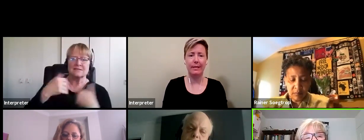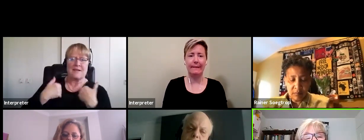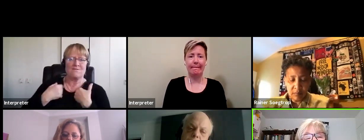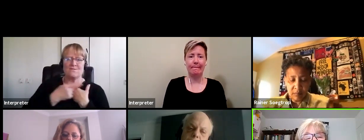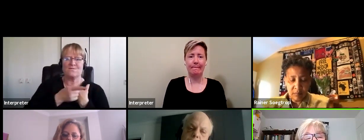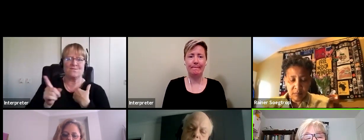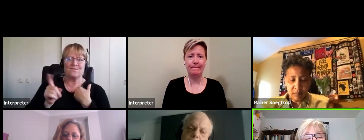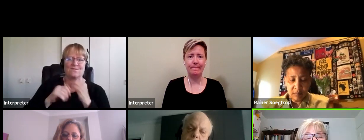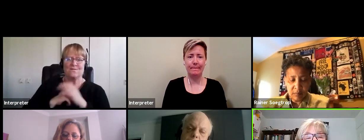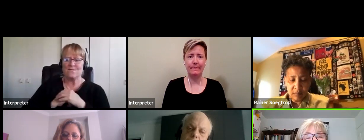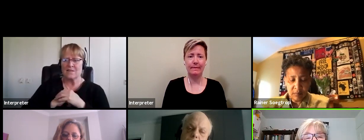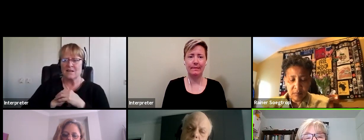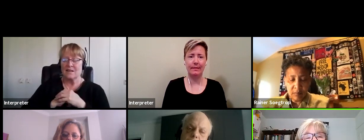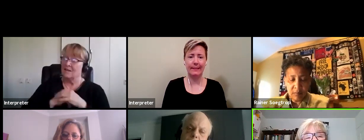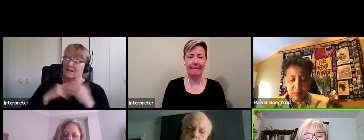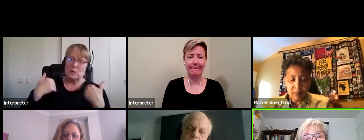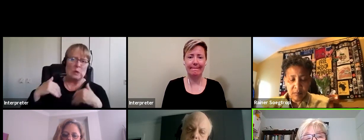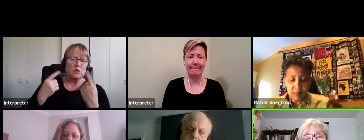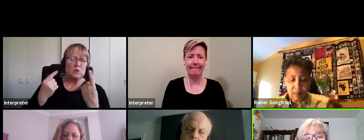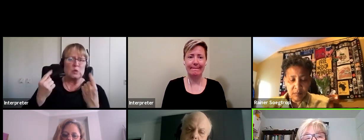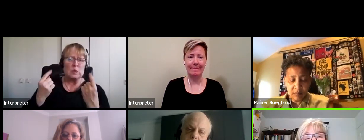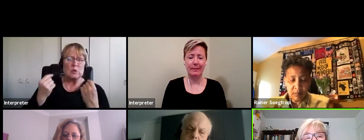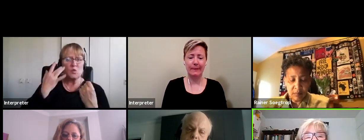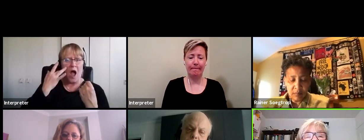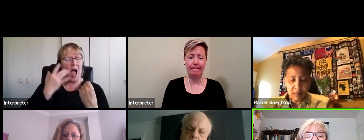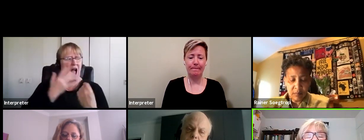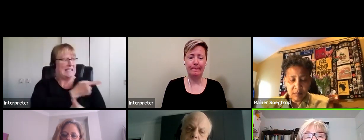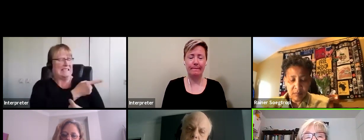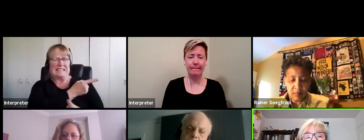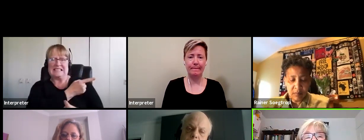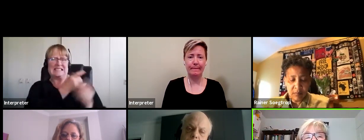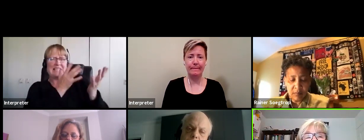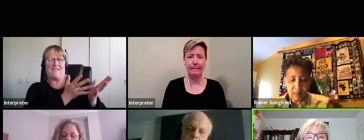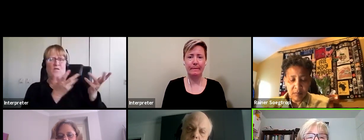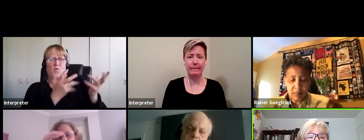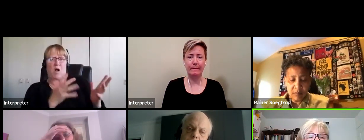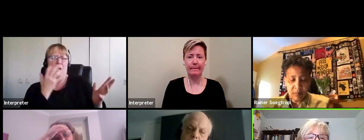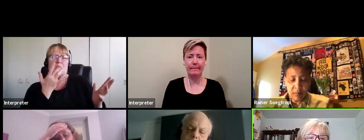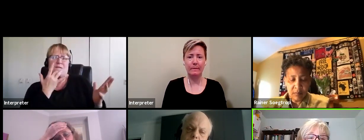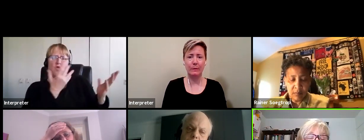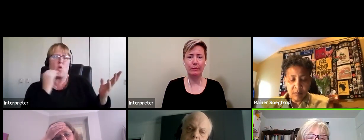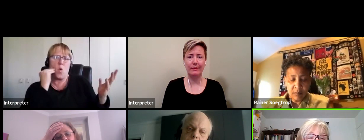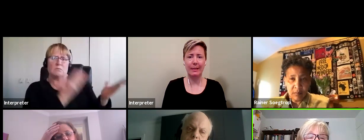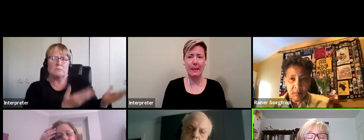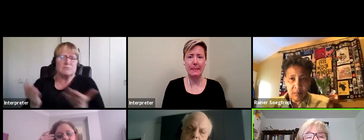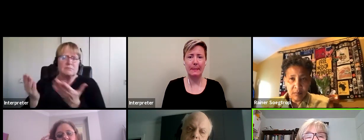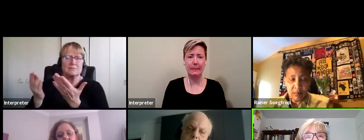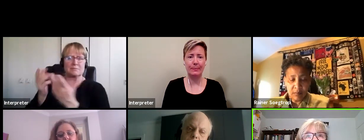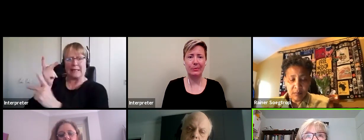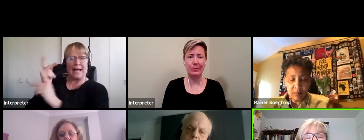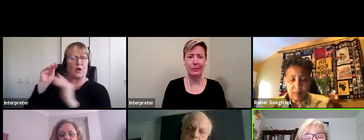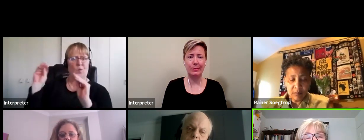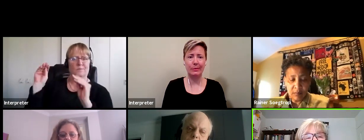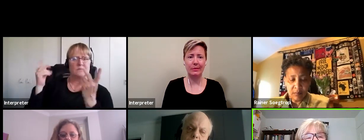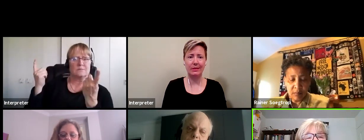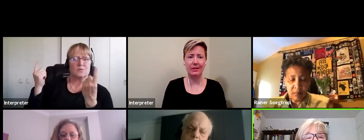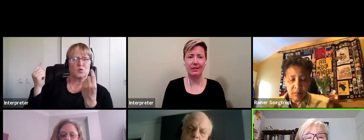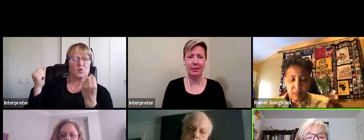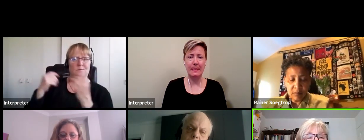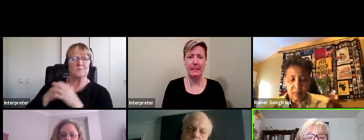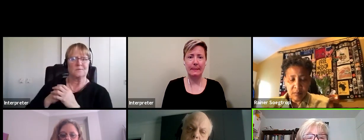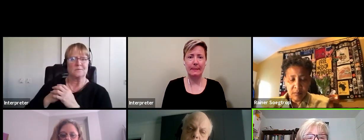So, it's a real quandary because people want to bring someone home, but they may not be able to do that. We also have,